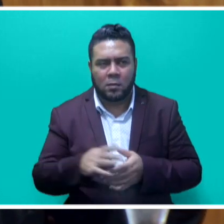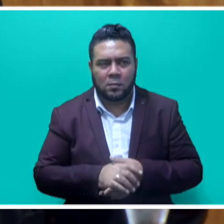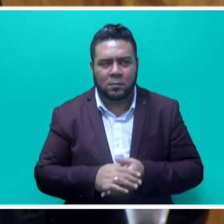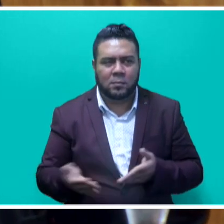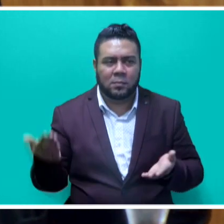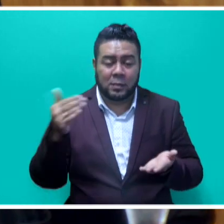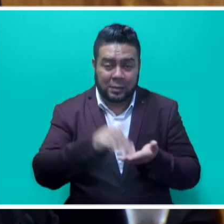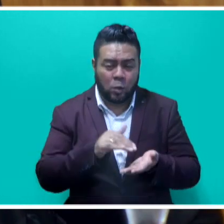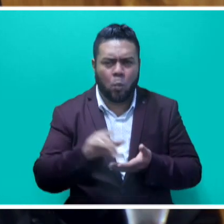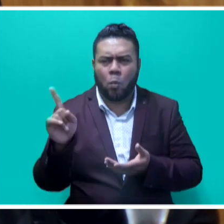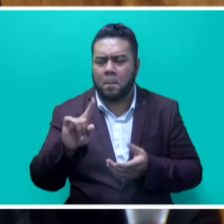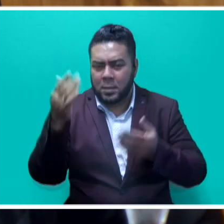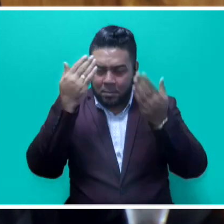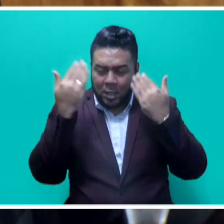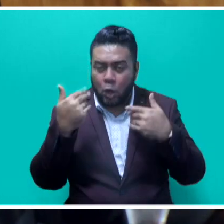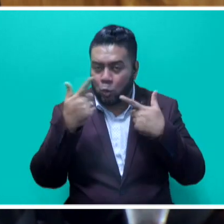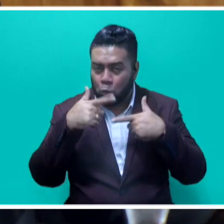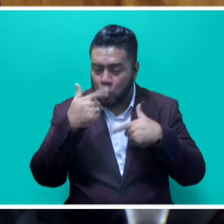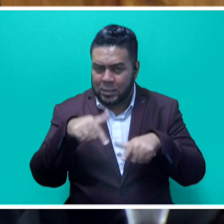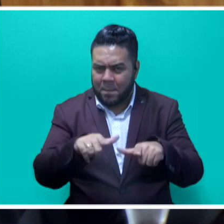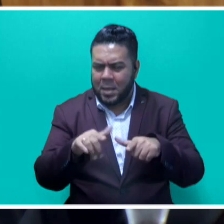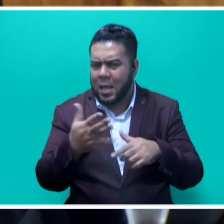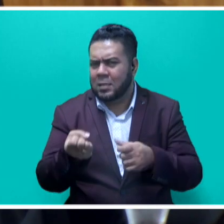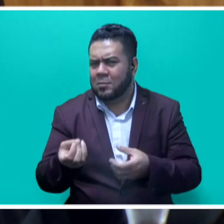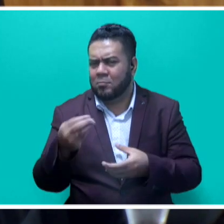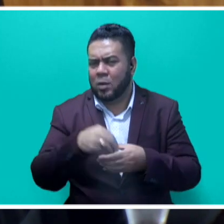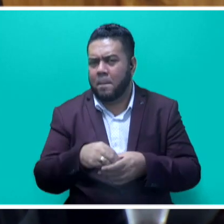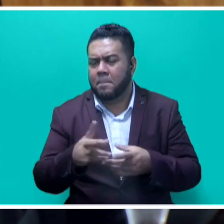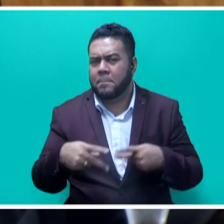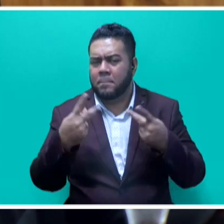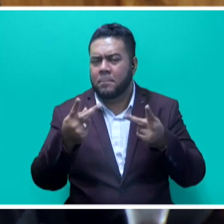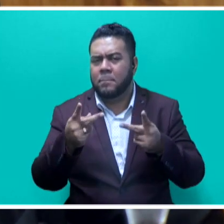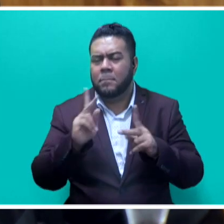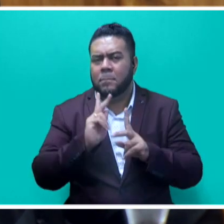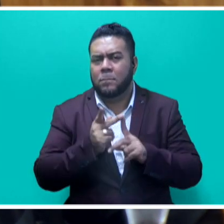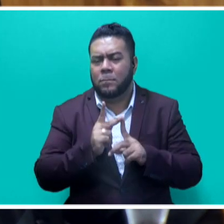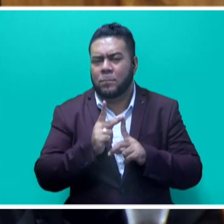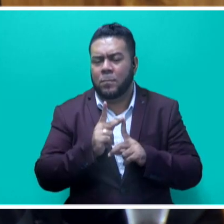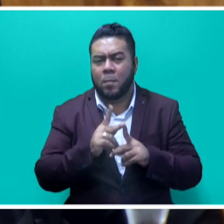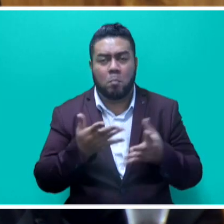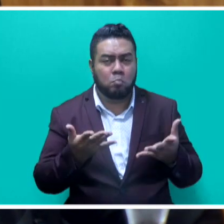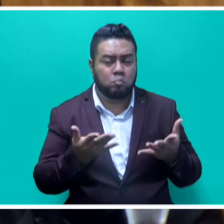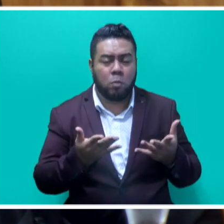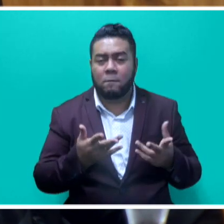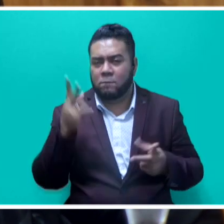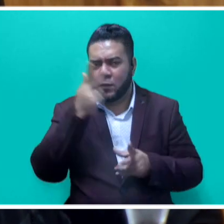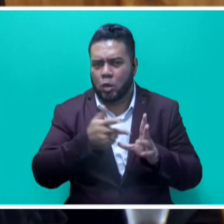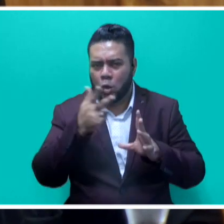Mr. Speaker, sir, Tourism has produced a Spartan promotional video, which has been released on their